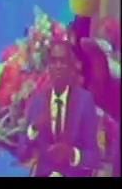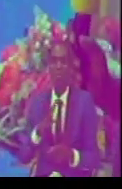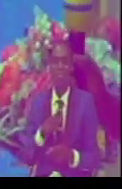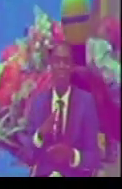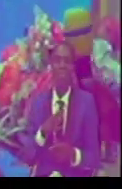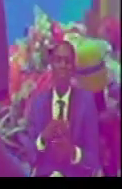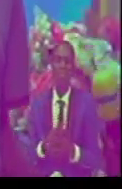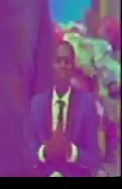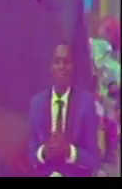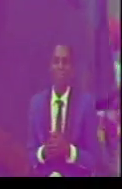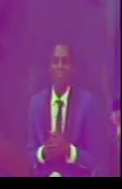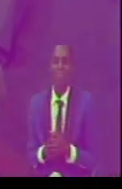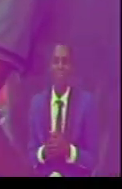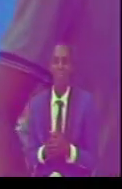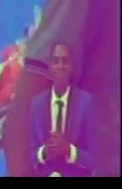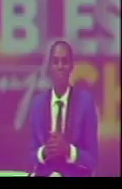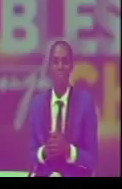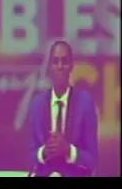You are fine.